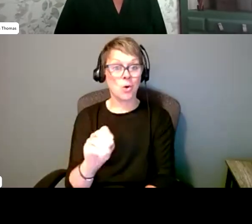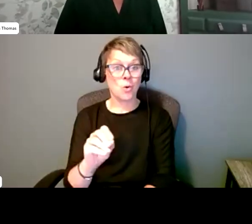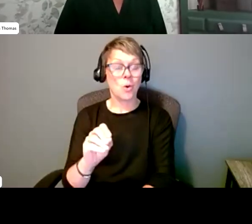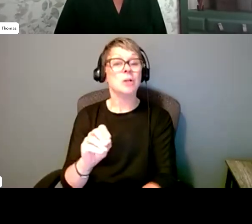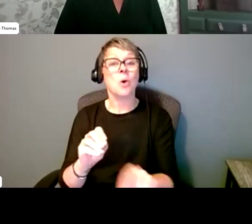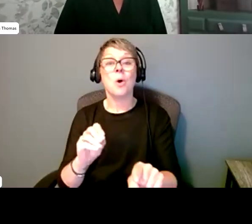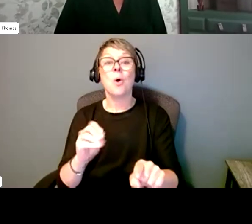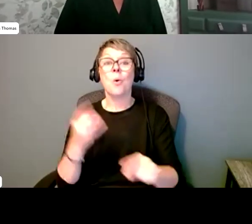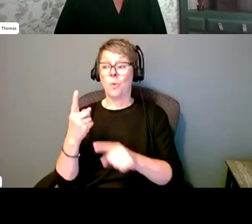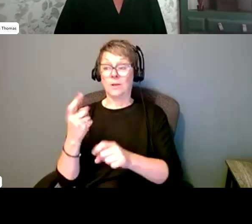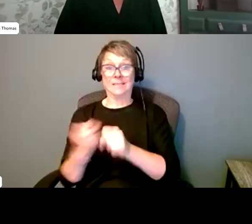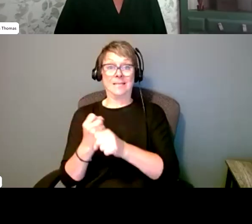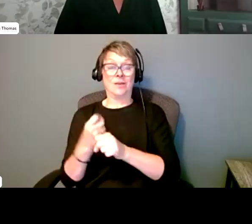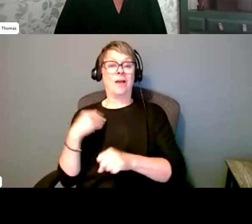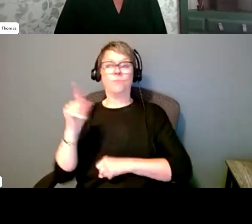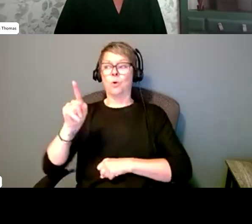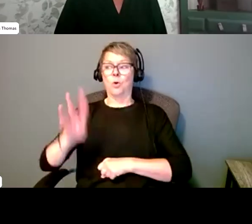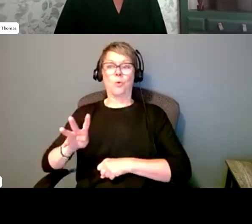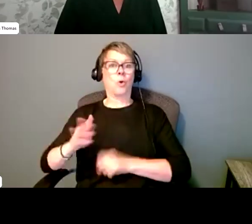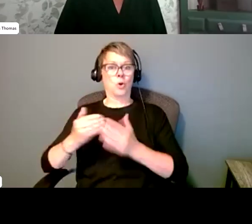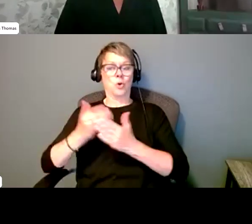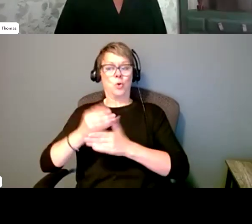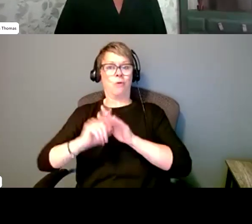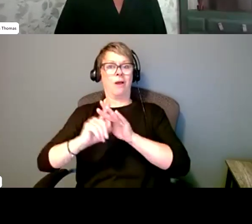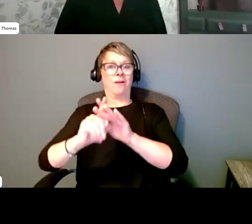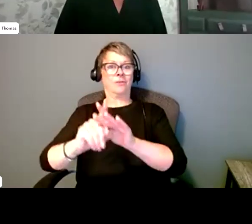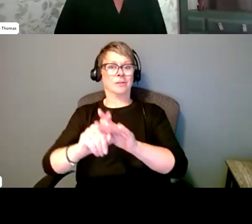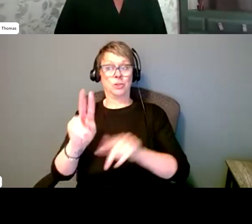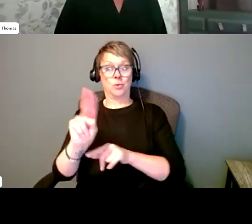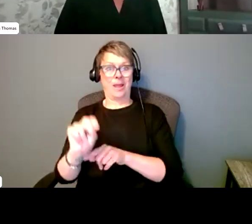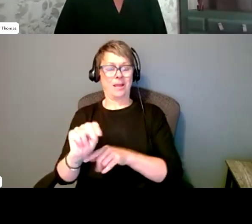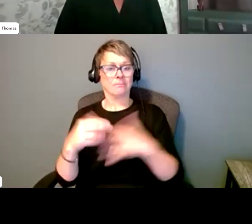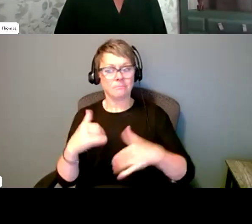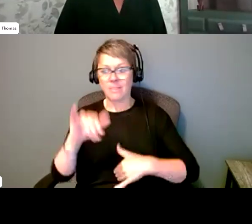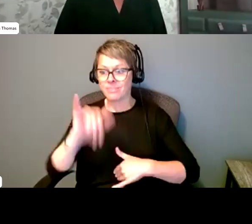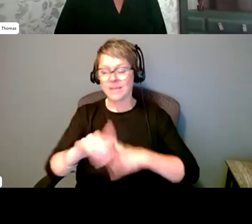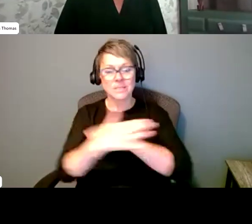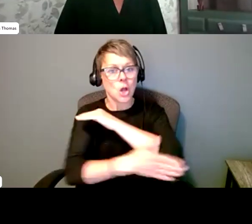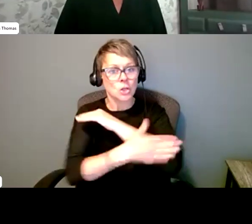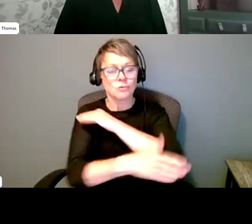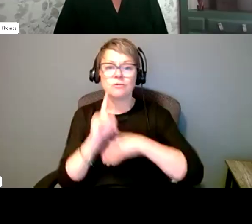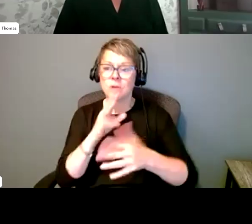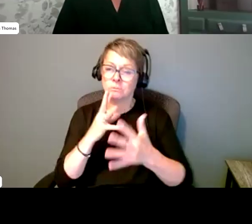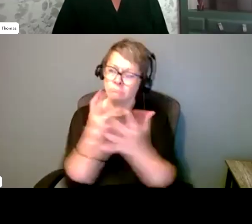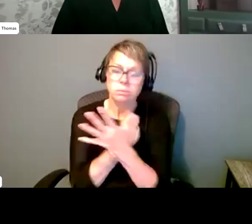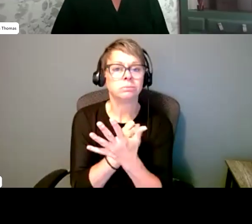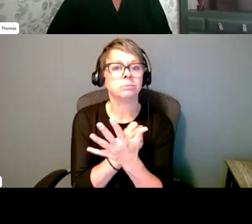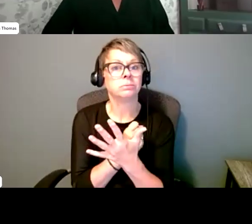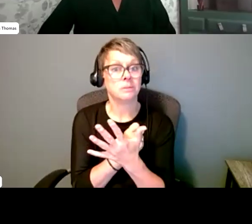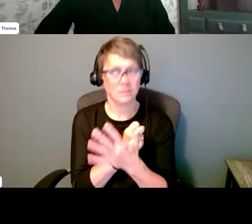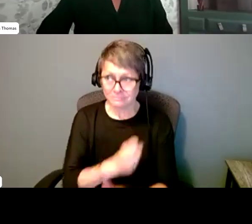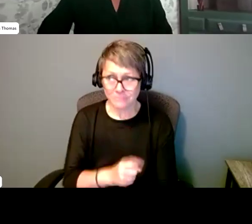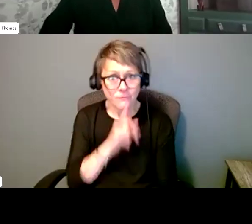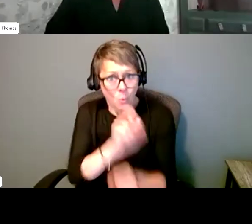new arrivals at the UN. So I have to say, our country has really grabbed onto this, and we should, because